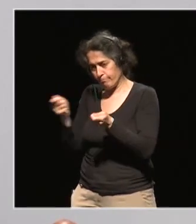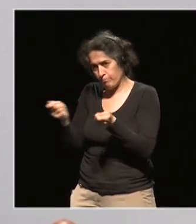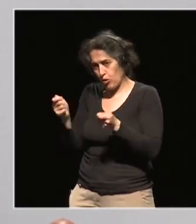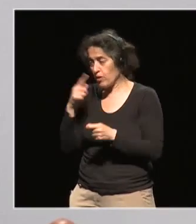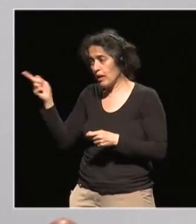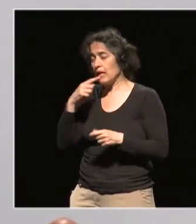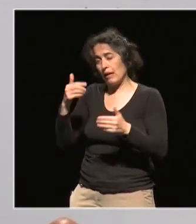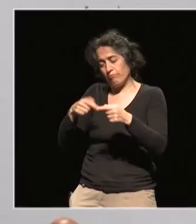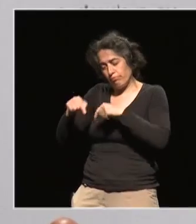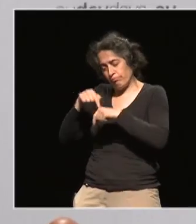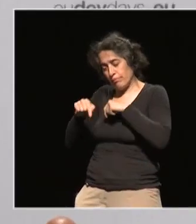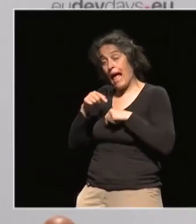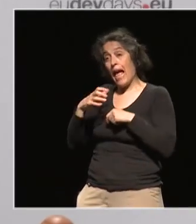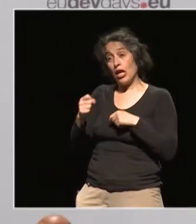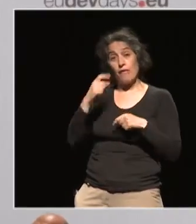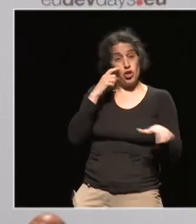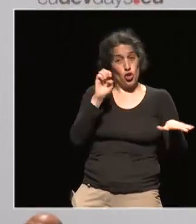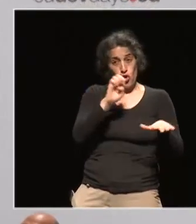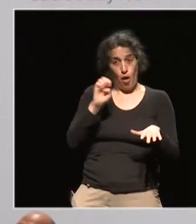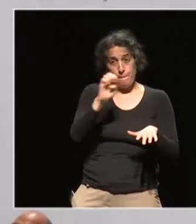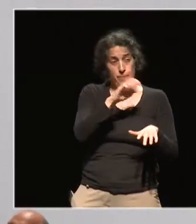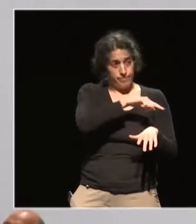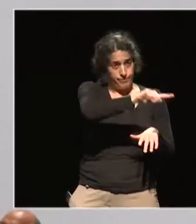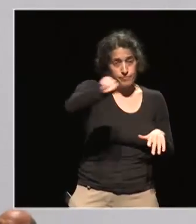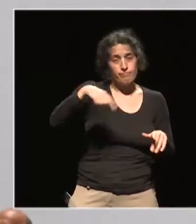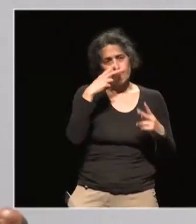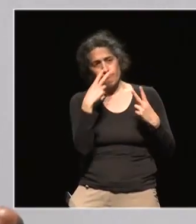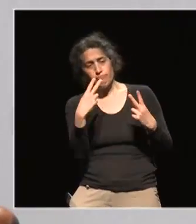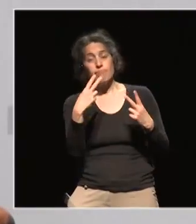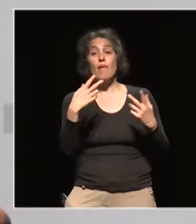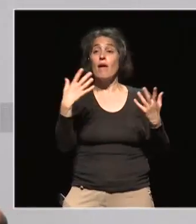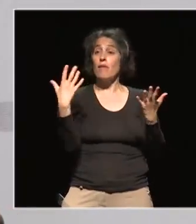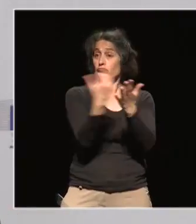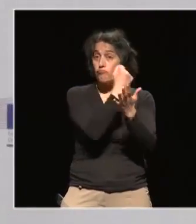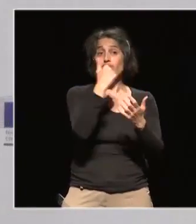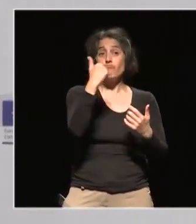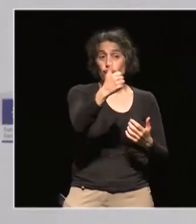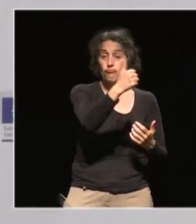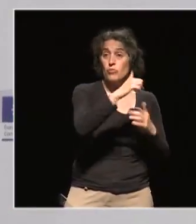there are winners, but there are also losers. And one of the big challenges that policymakers face